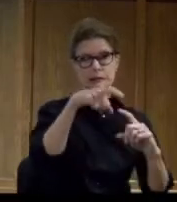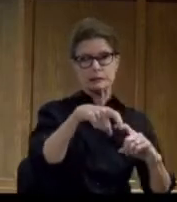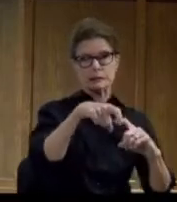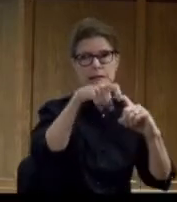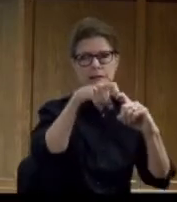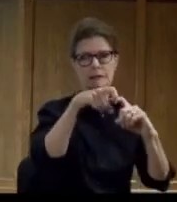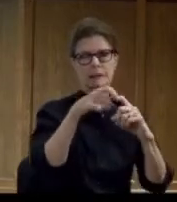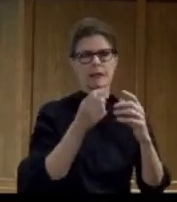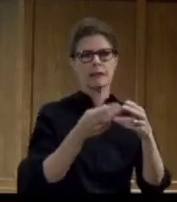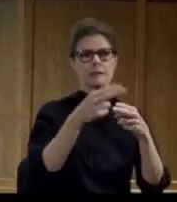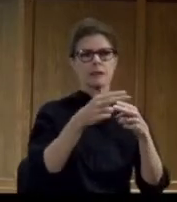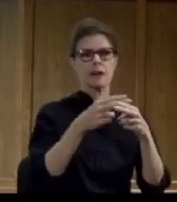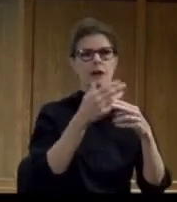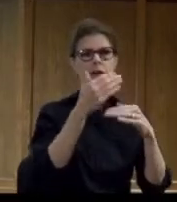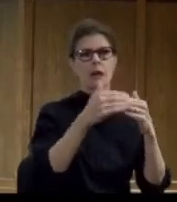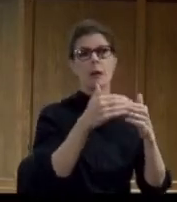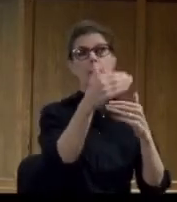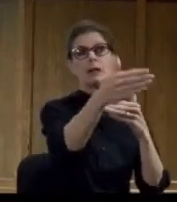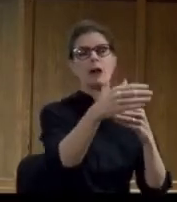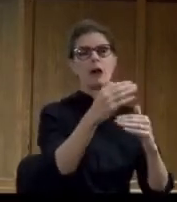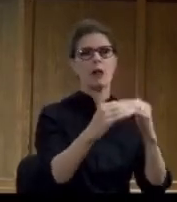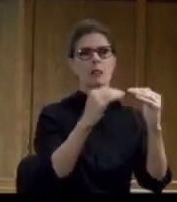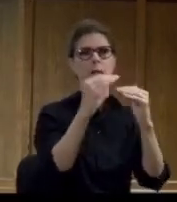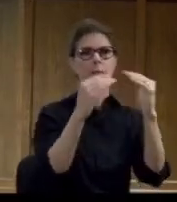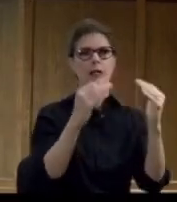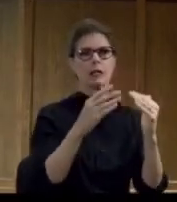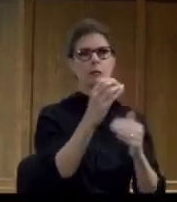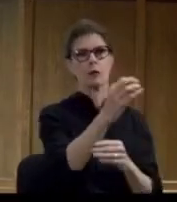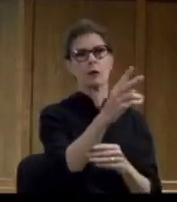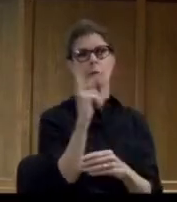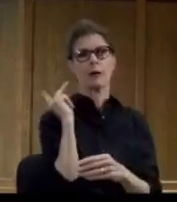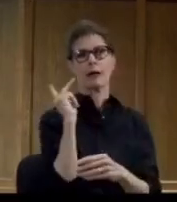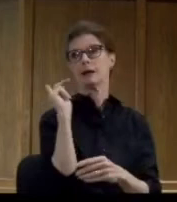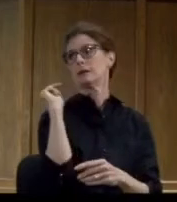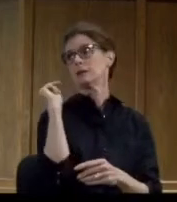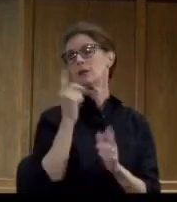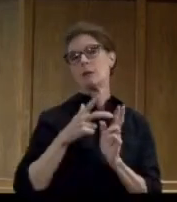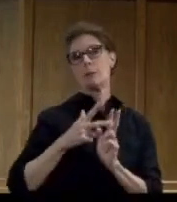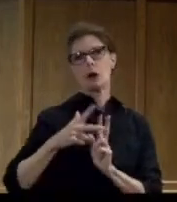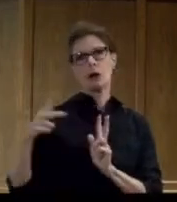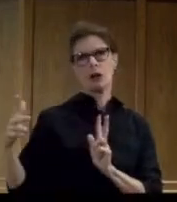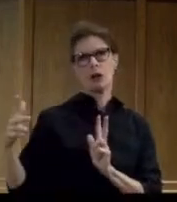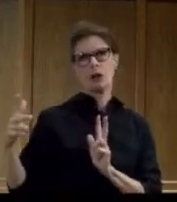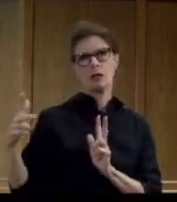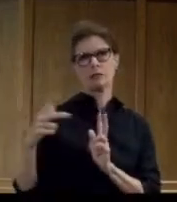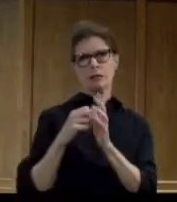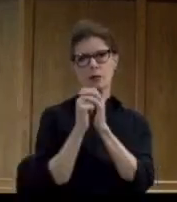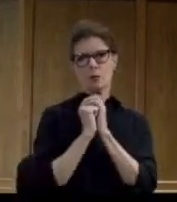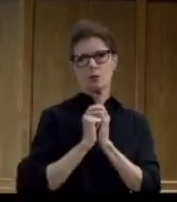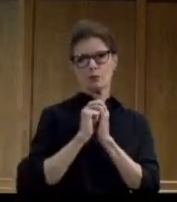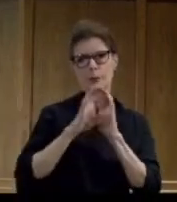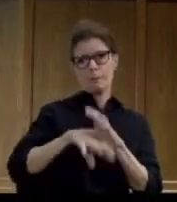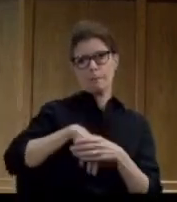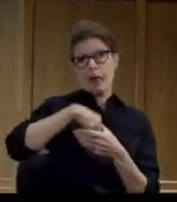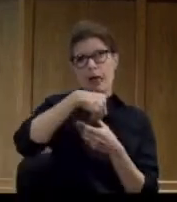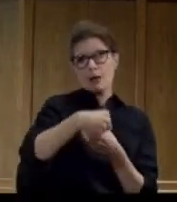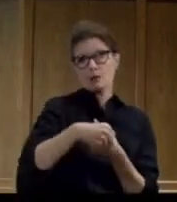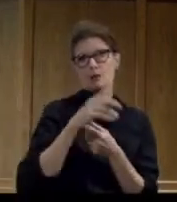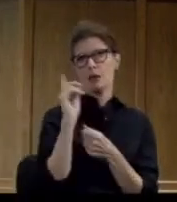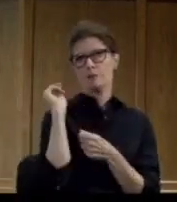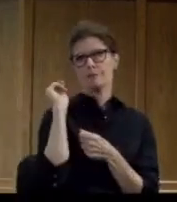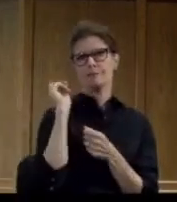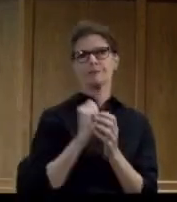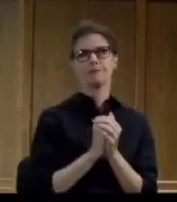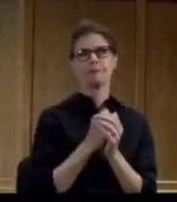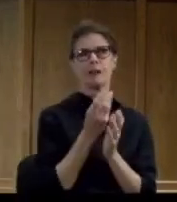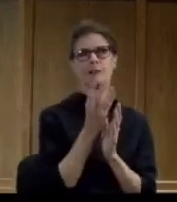calling it Beyond the Building Sunday, and we're going to go back to the parking lot for one day of worship. And so a few more details